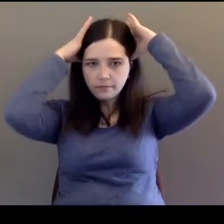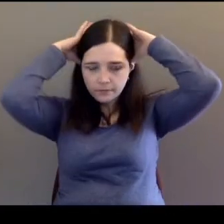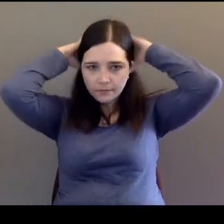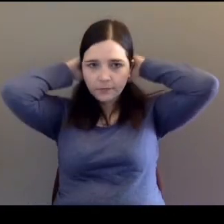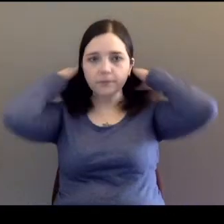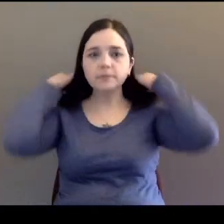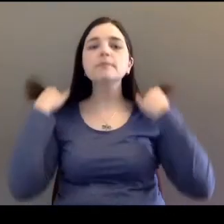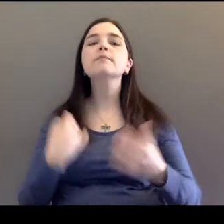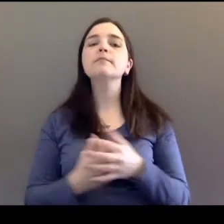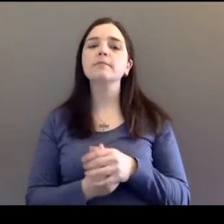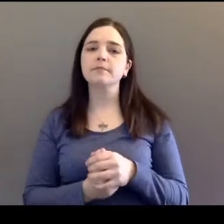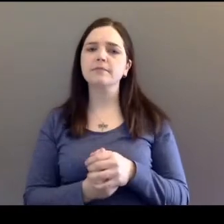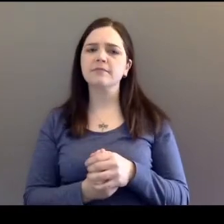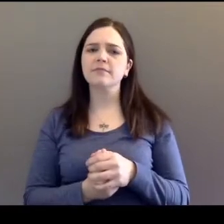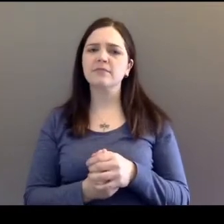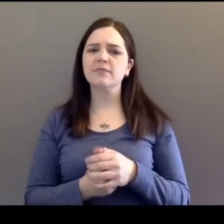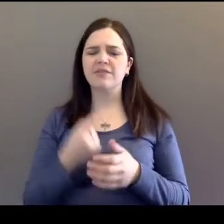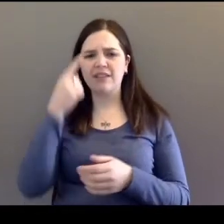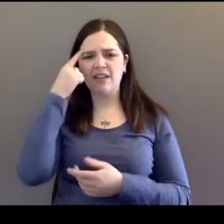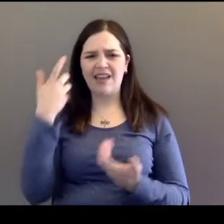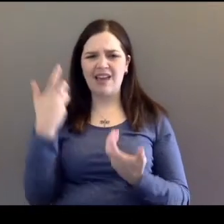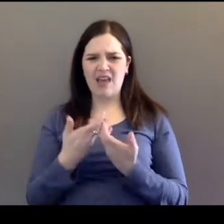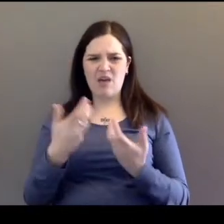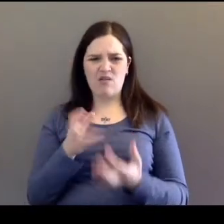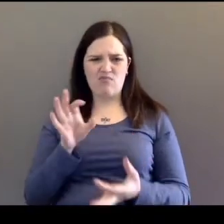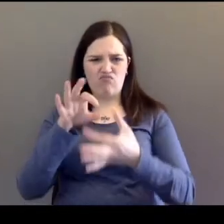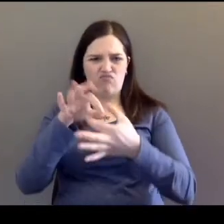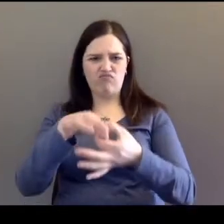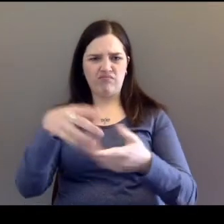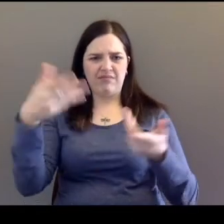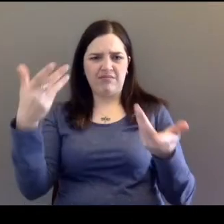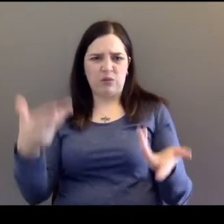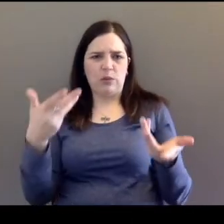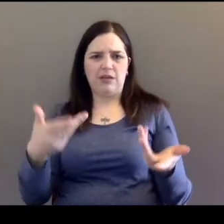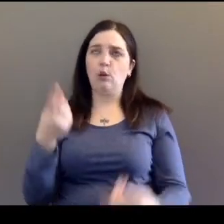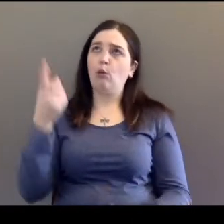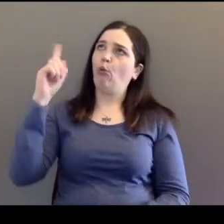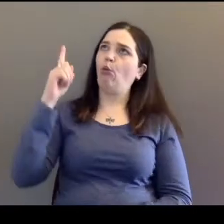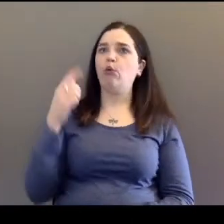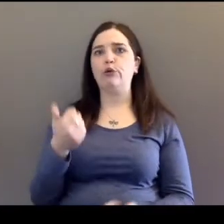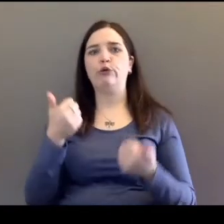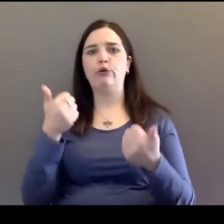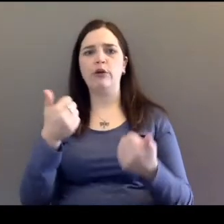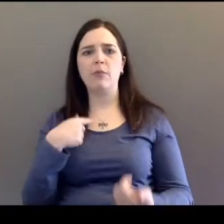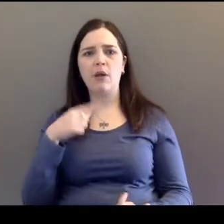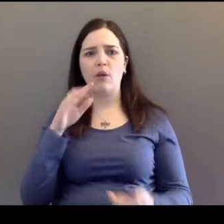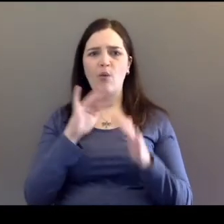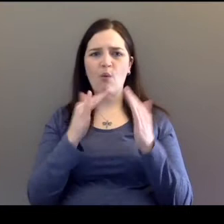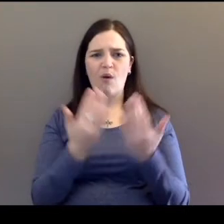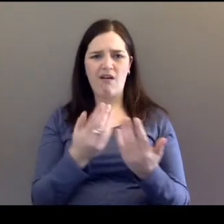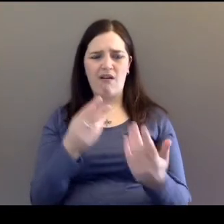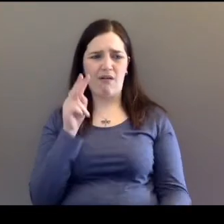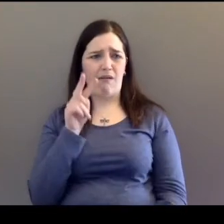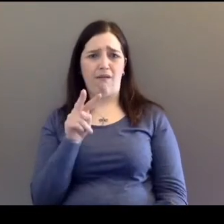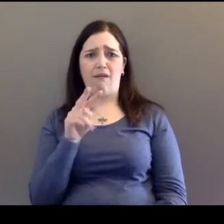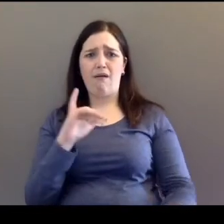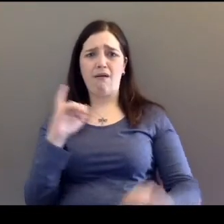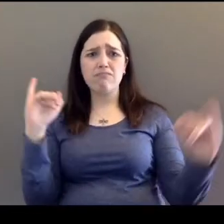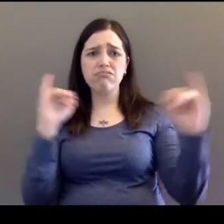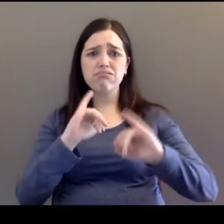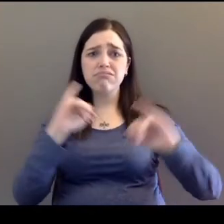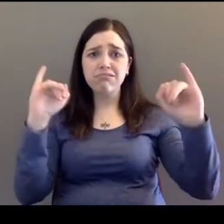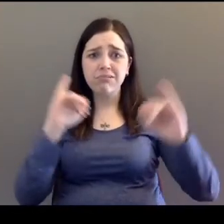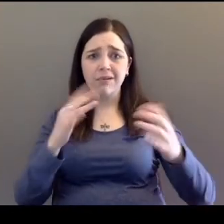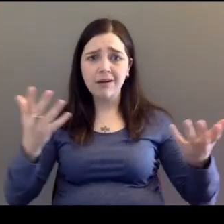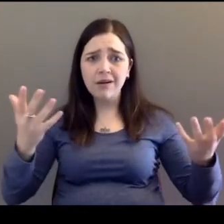You might say to me, how does this apply today, to say that God is good, when this world is full of what we see as awful?